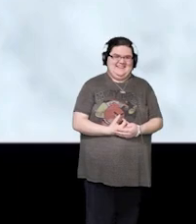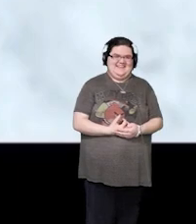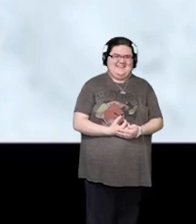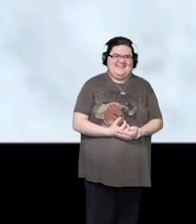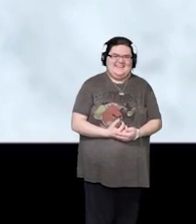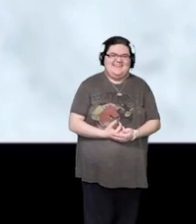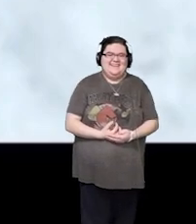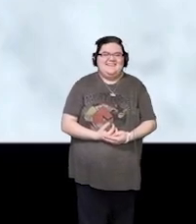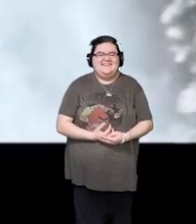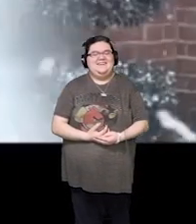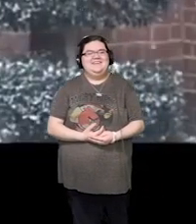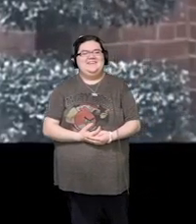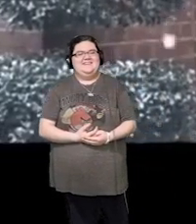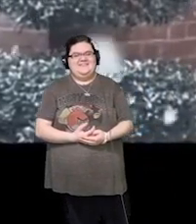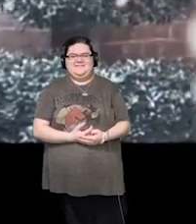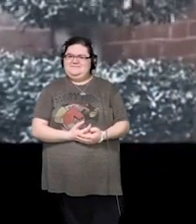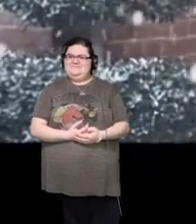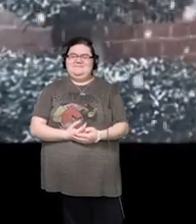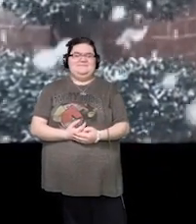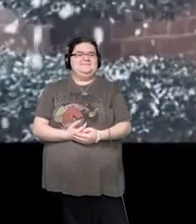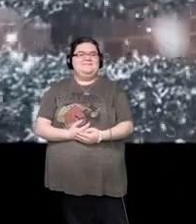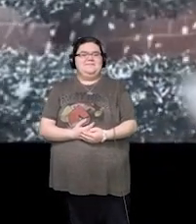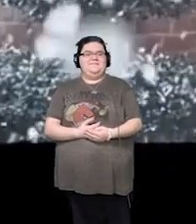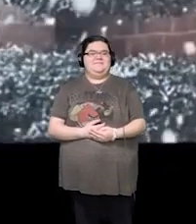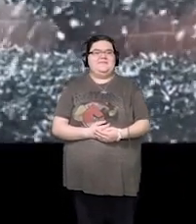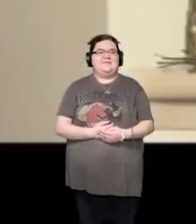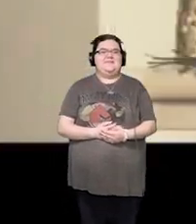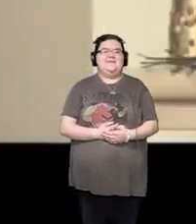the point. A pug's Christmas. Hmm.